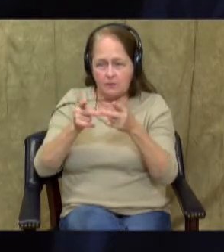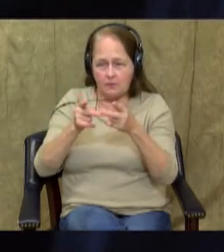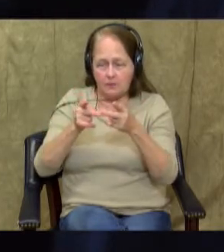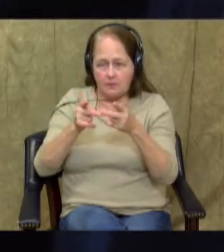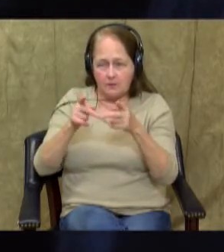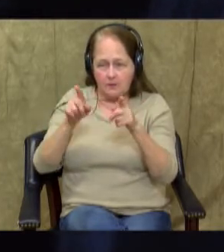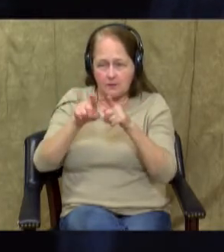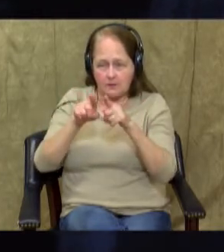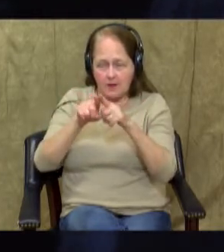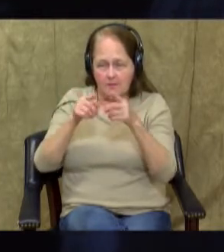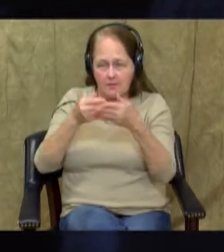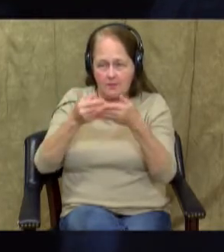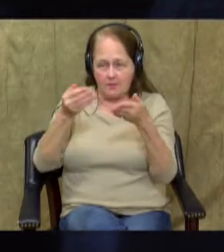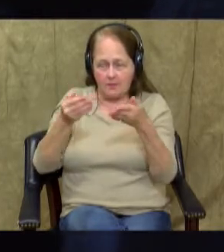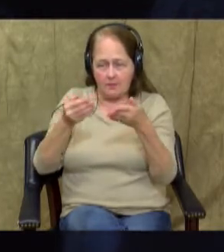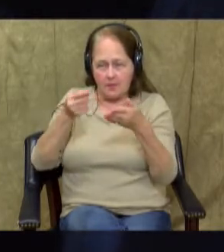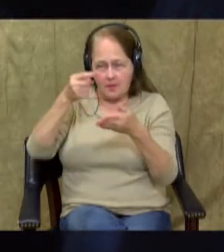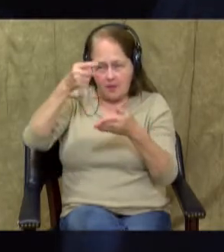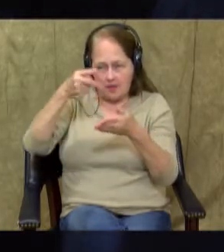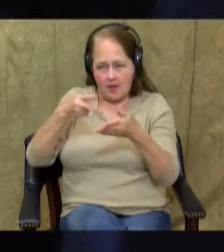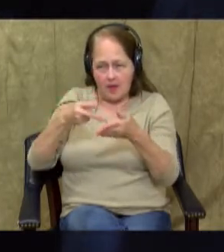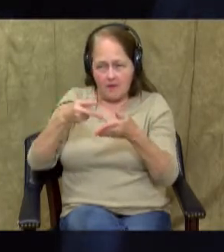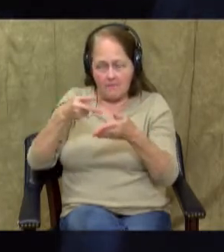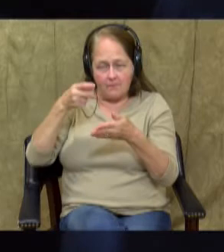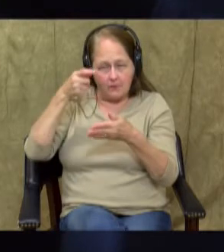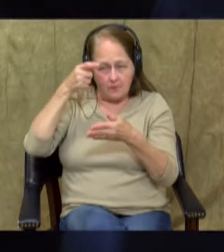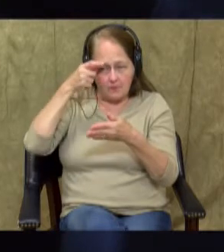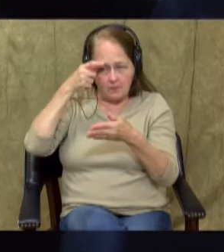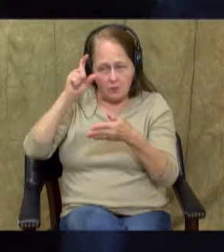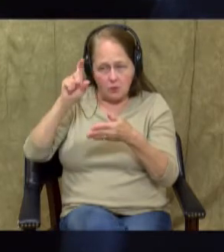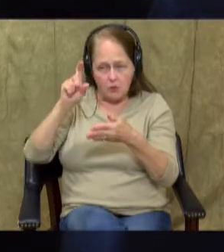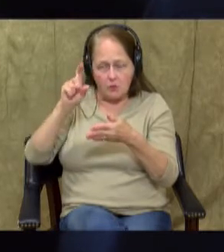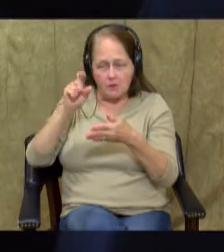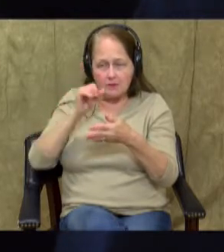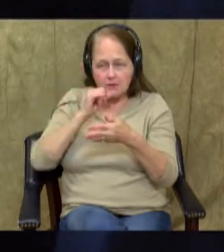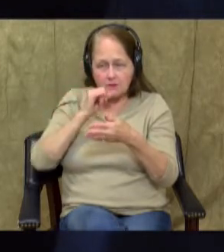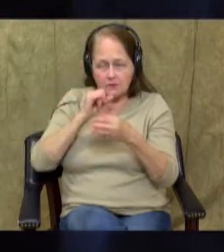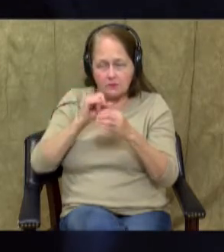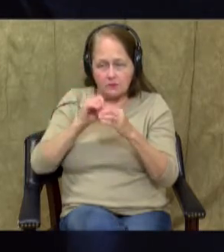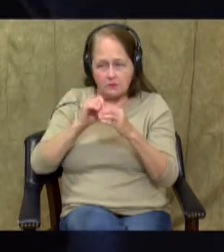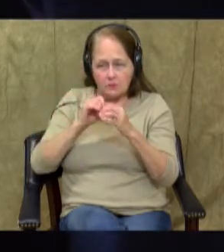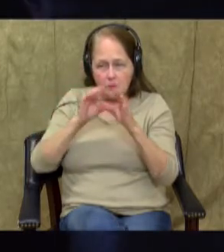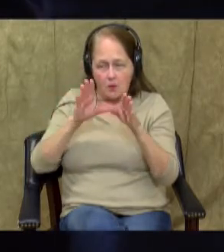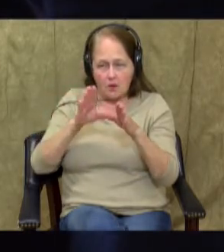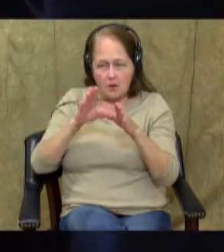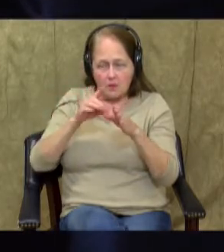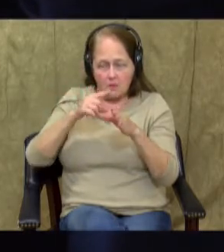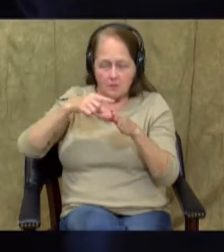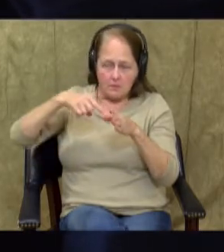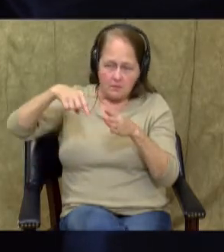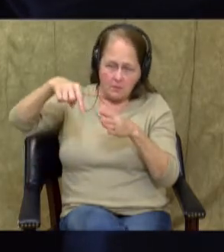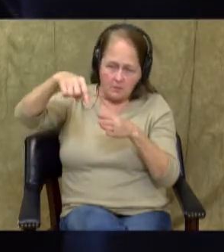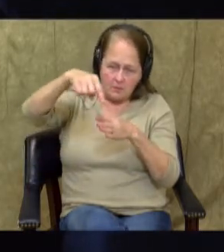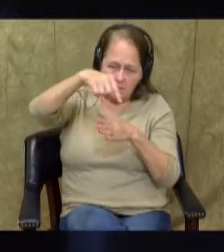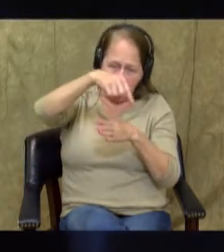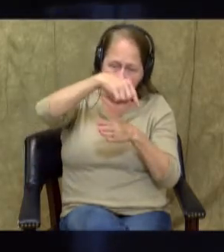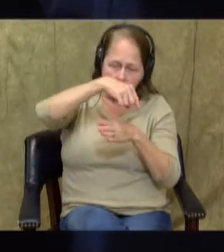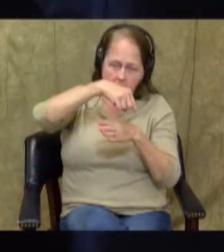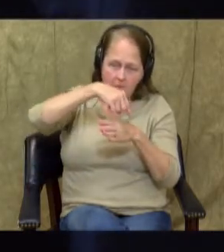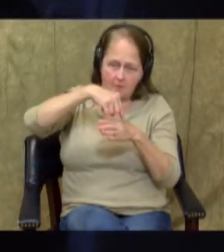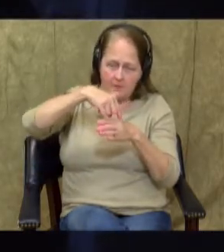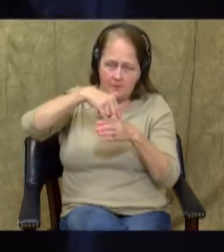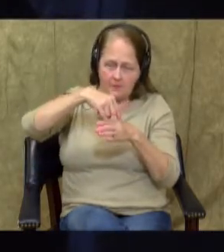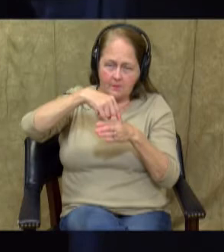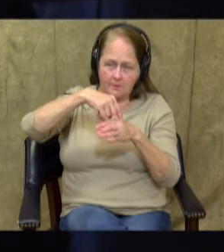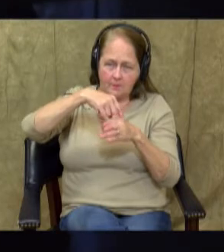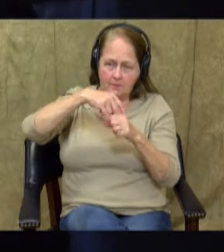it's the same thing. Half of the moon is always lit. As I work my way around the progression, what